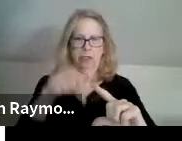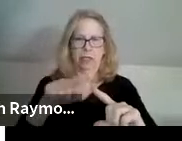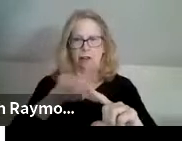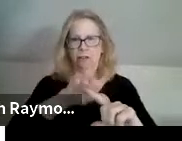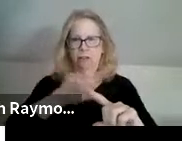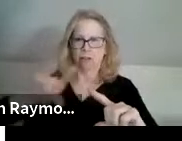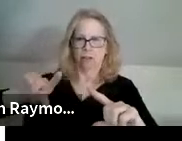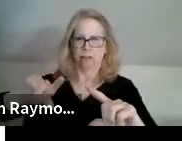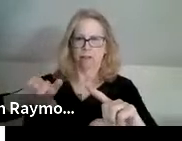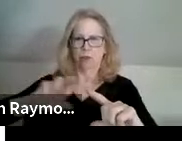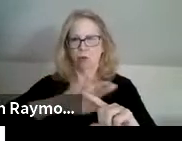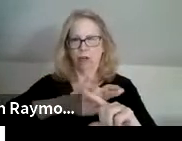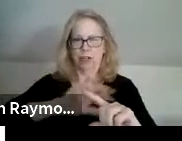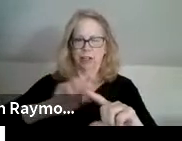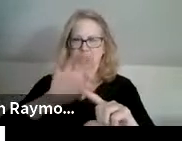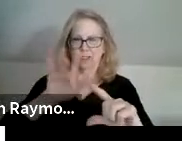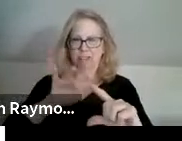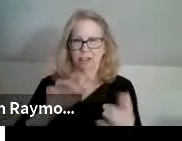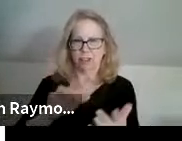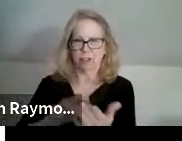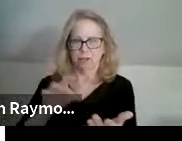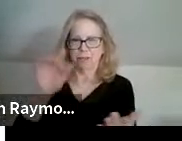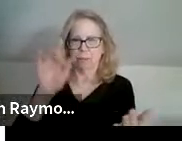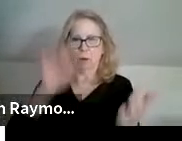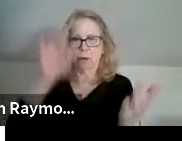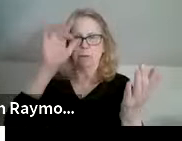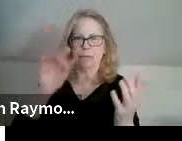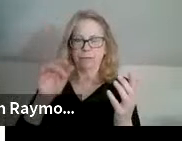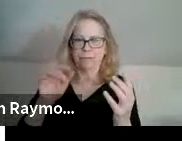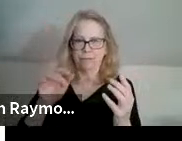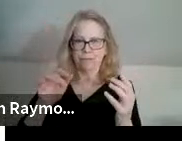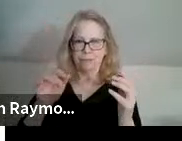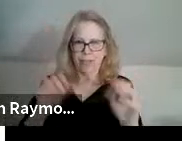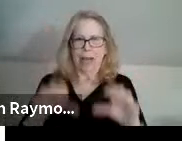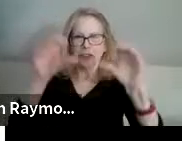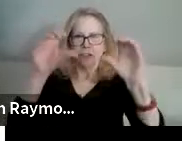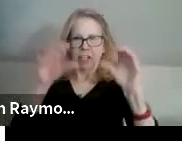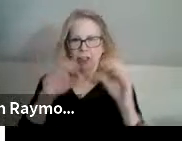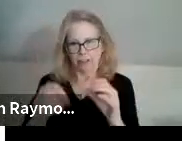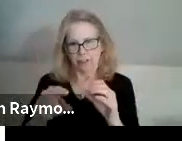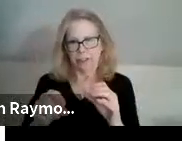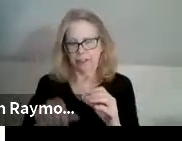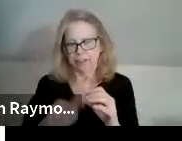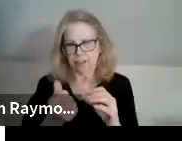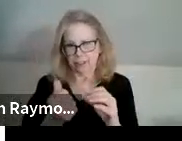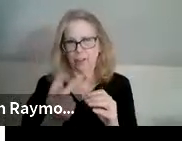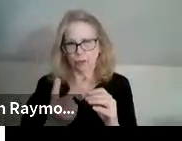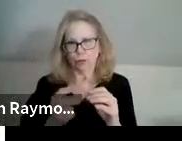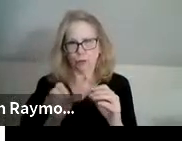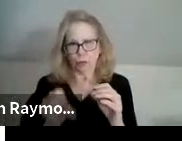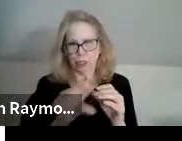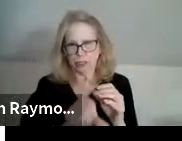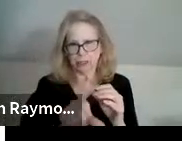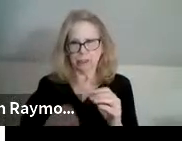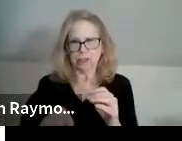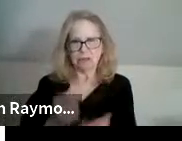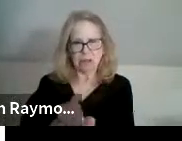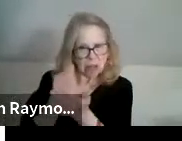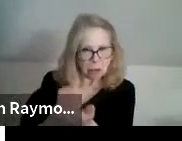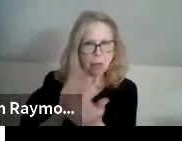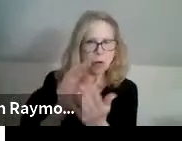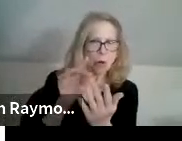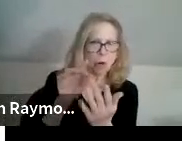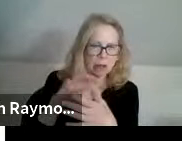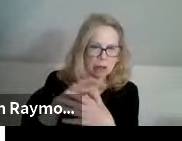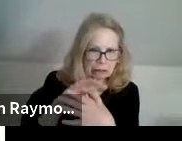center of that keypad is an activate button. And then the other 2 features I'll mention is kind of a help or a